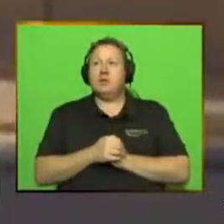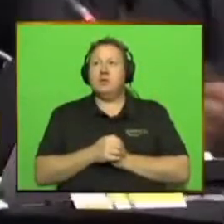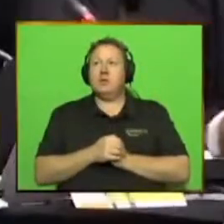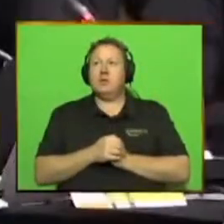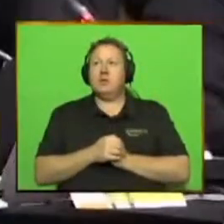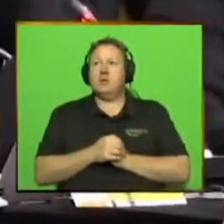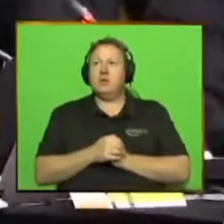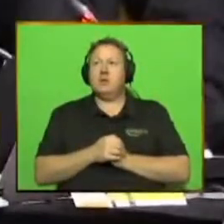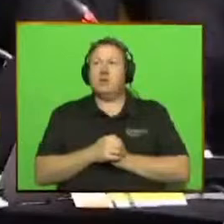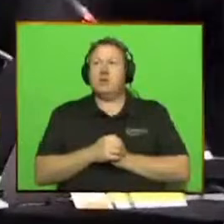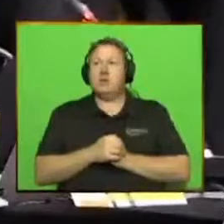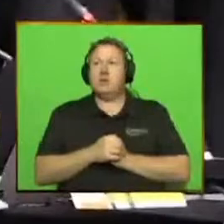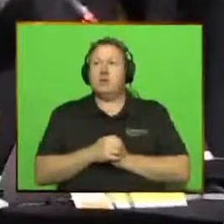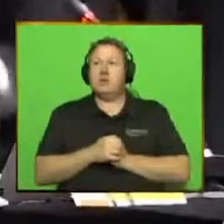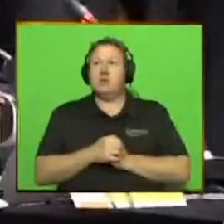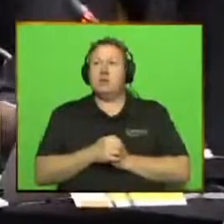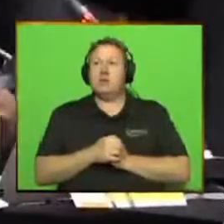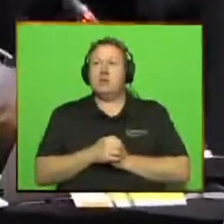Mr. Singh?